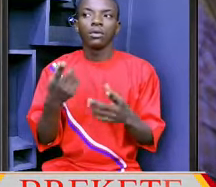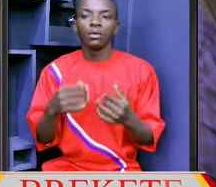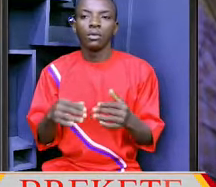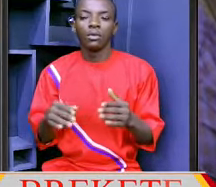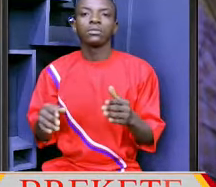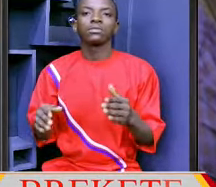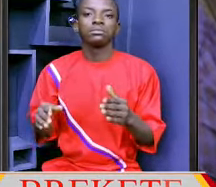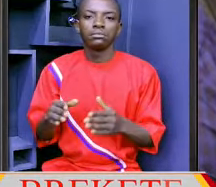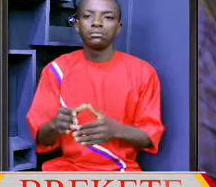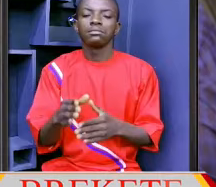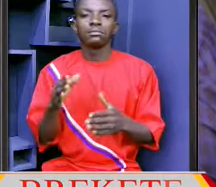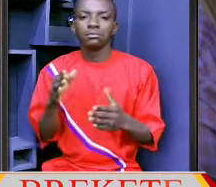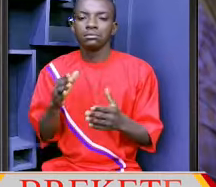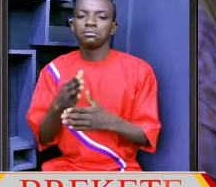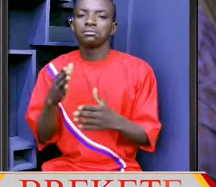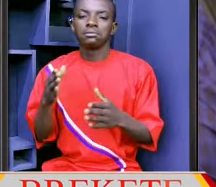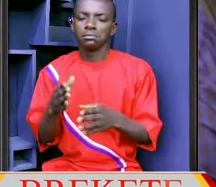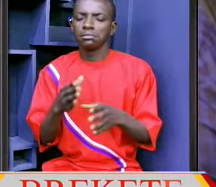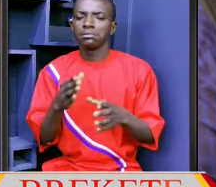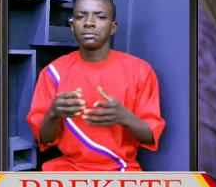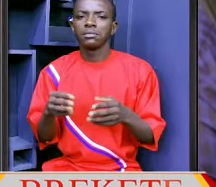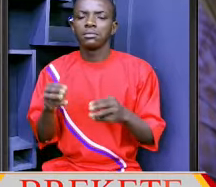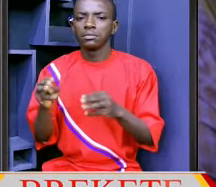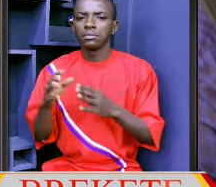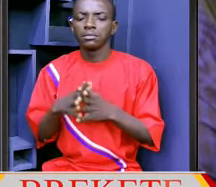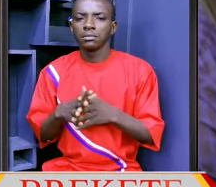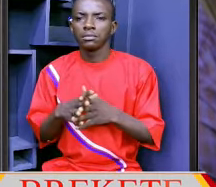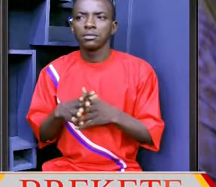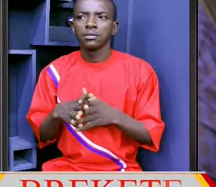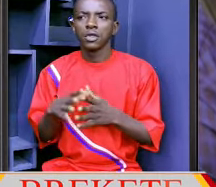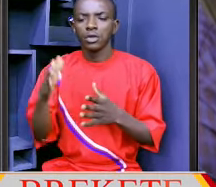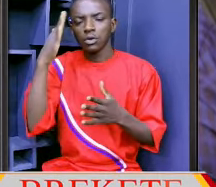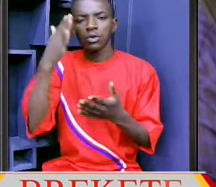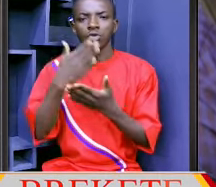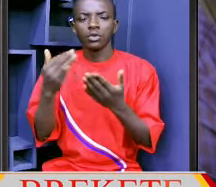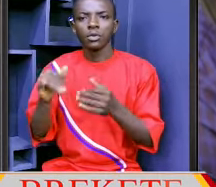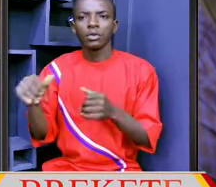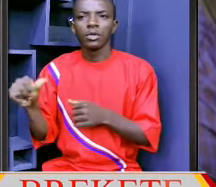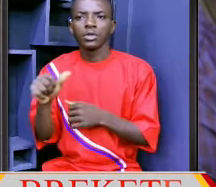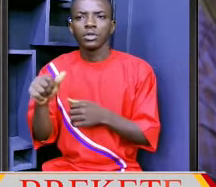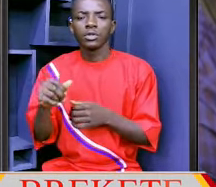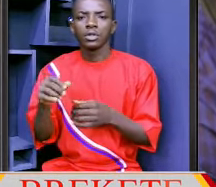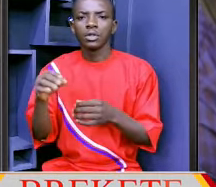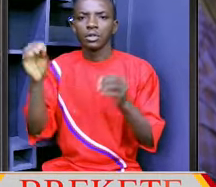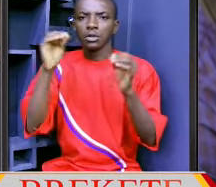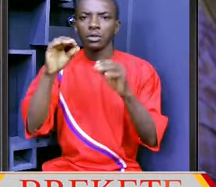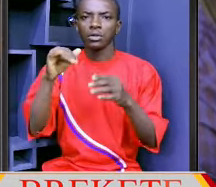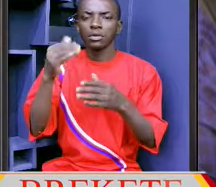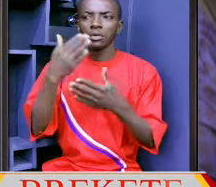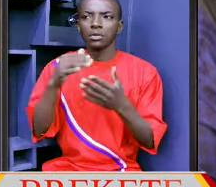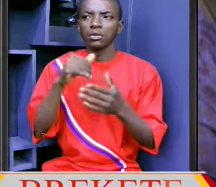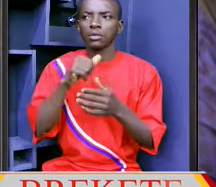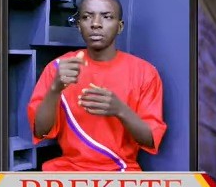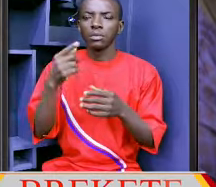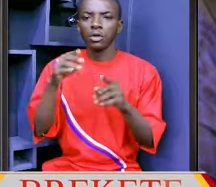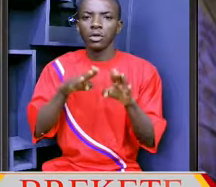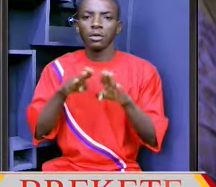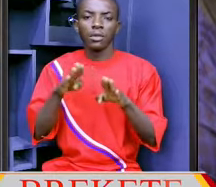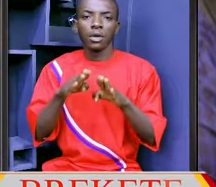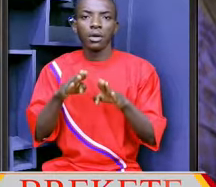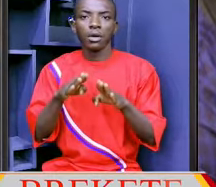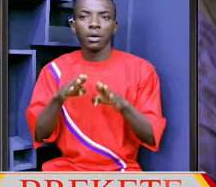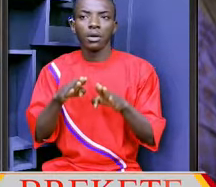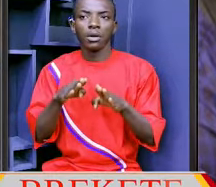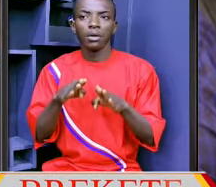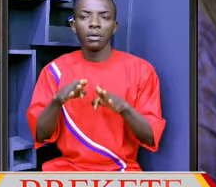jam them, they go they come still. I know some people go reject her. Ordinary, I know be meh, but you are behaving like